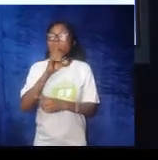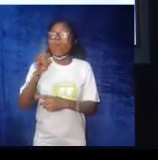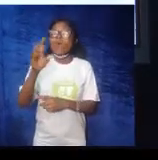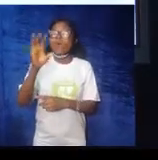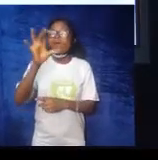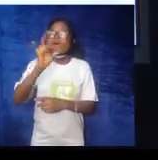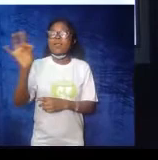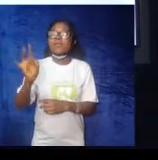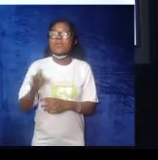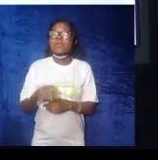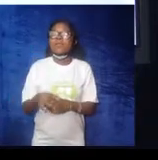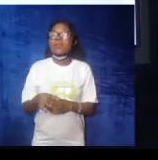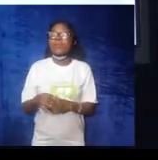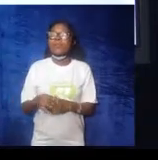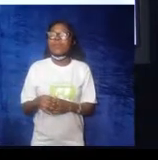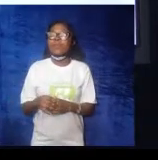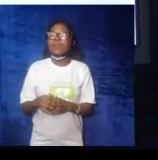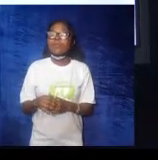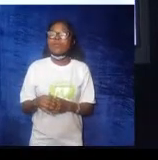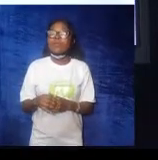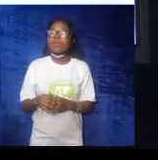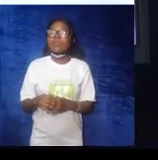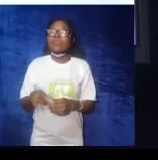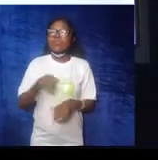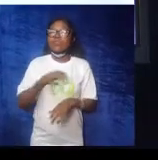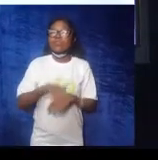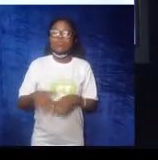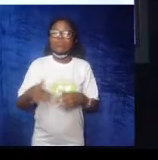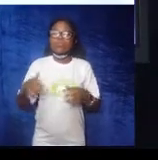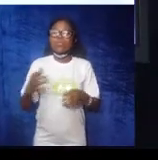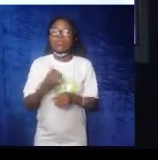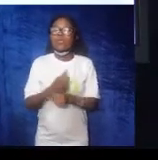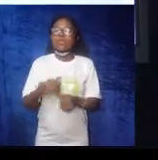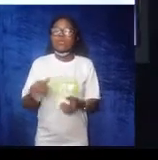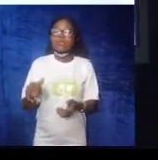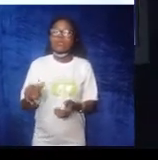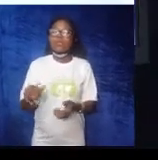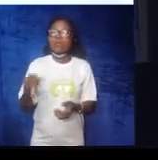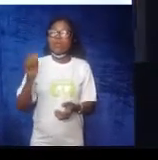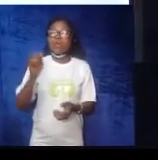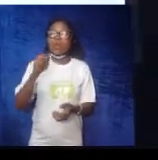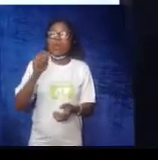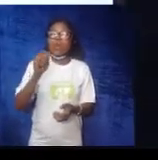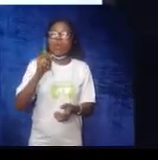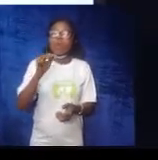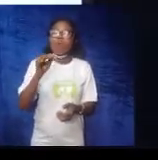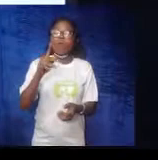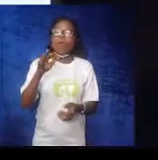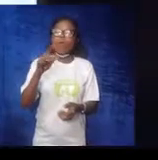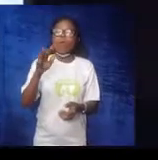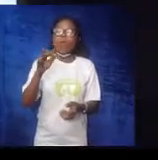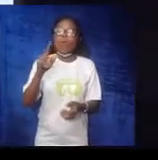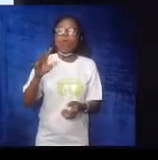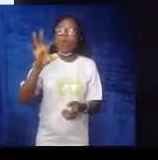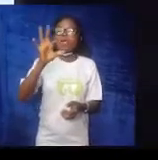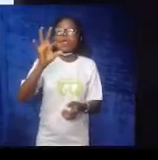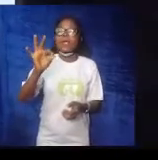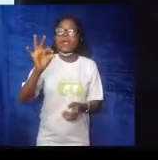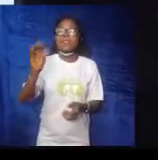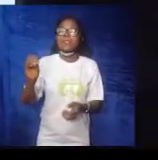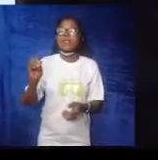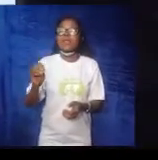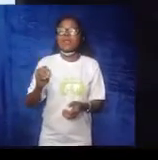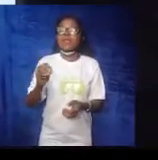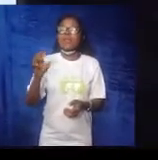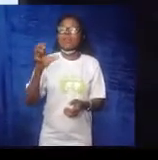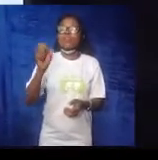to emphasize that complementary is for 90 so that you don't get confused, say 90, then you say so for